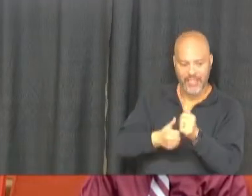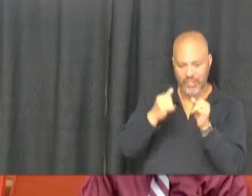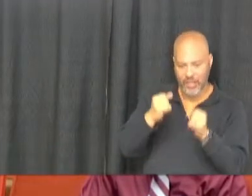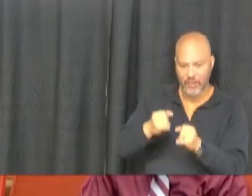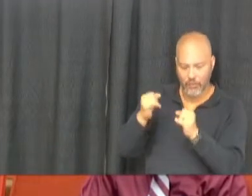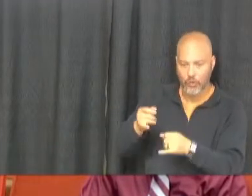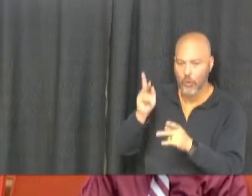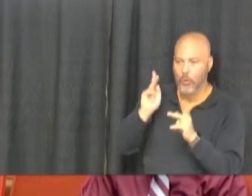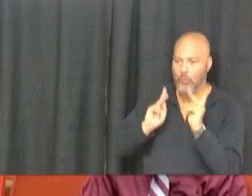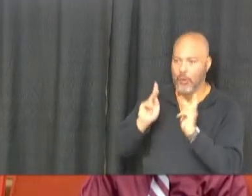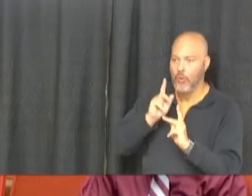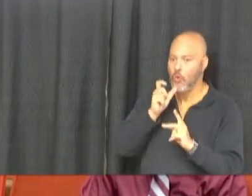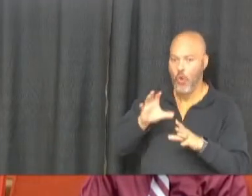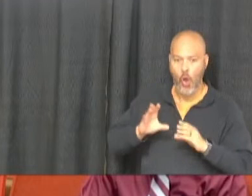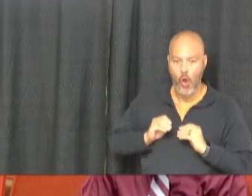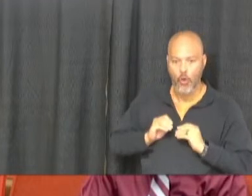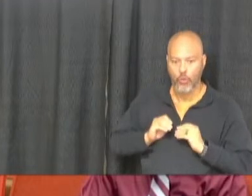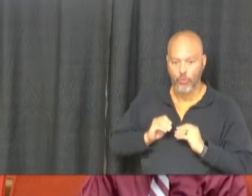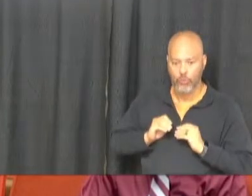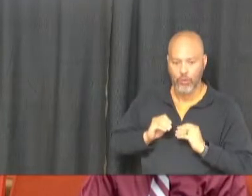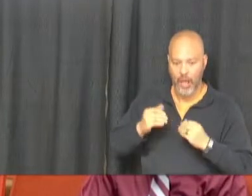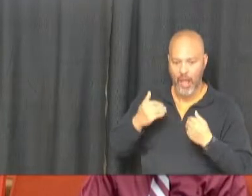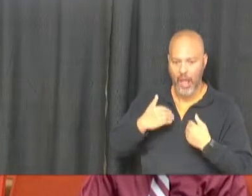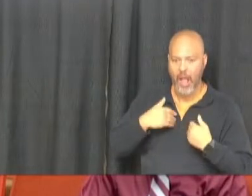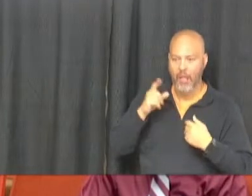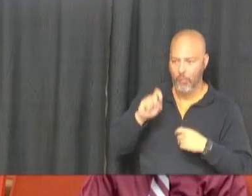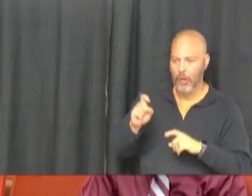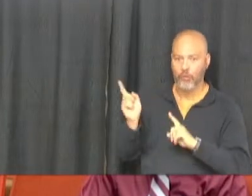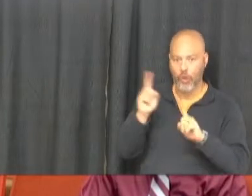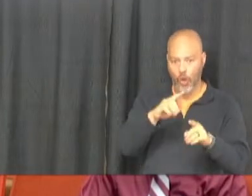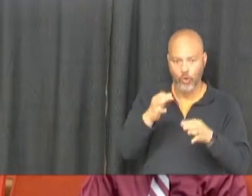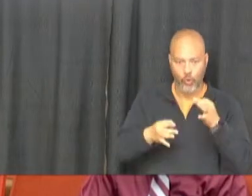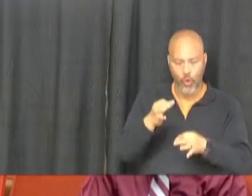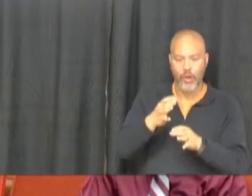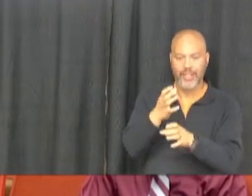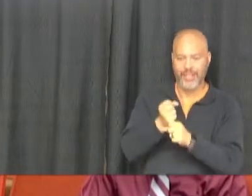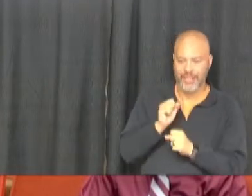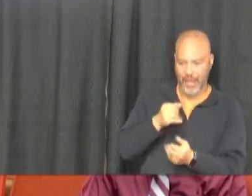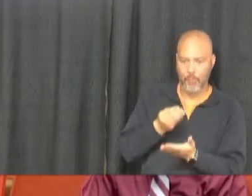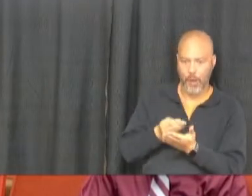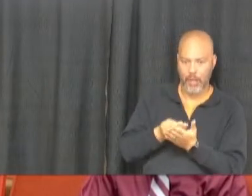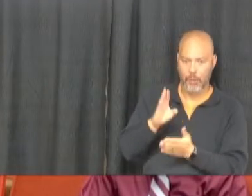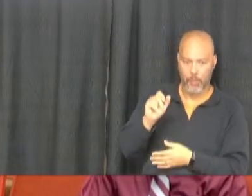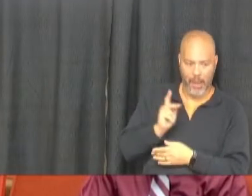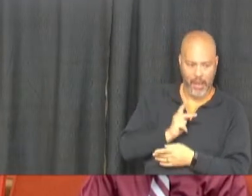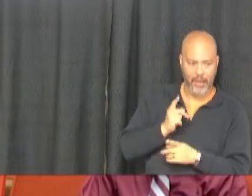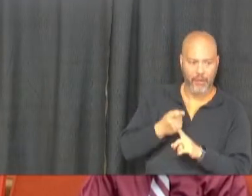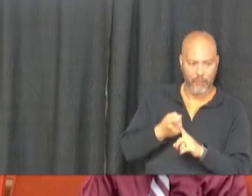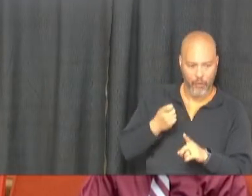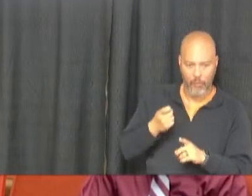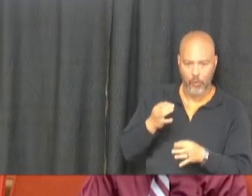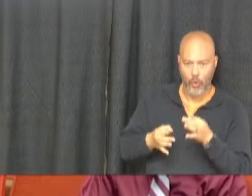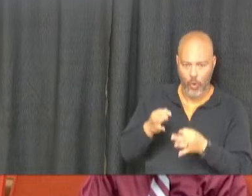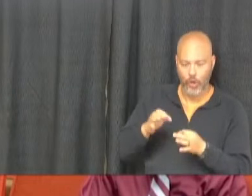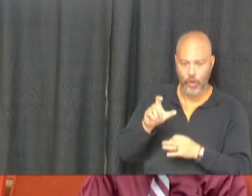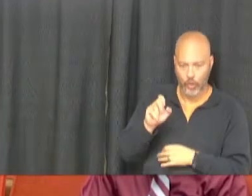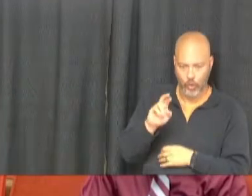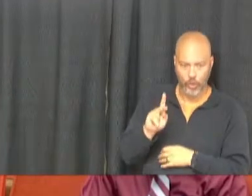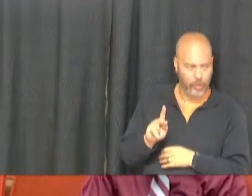individual heirs would have the burden of going to the court to get that money back from the court